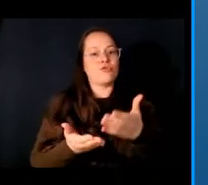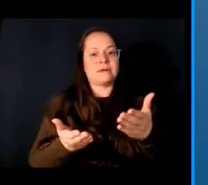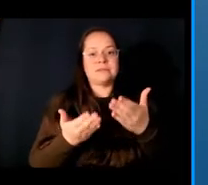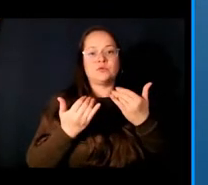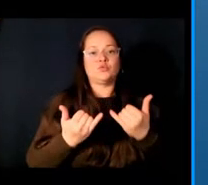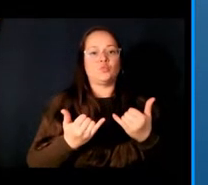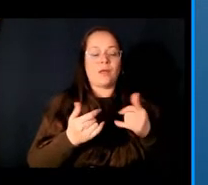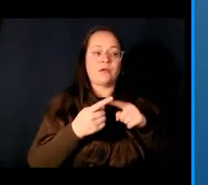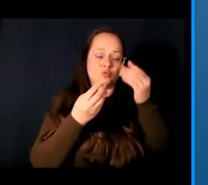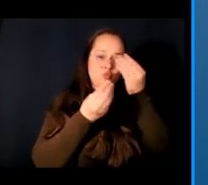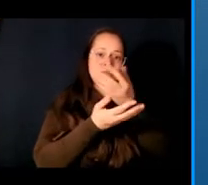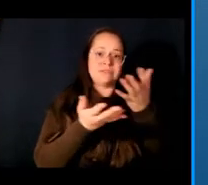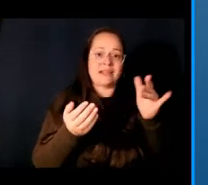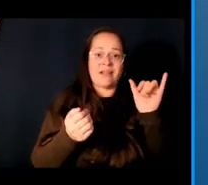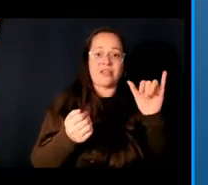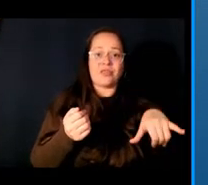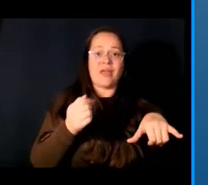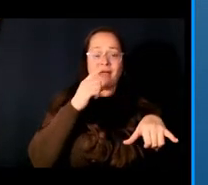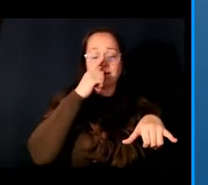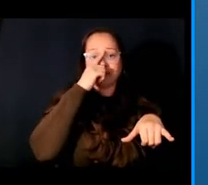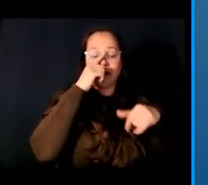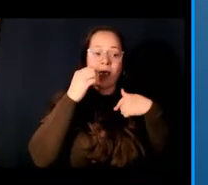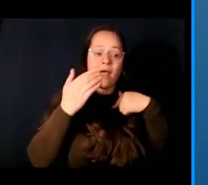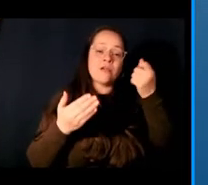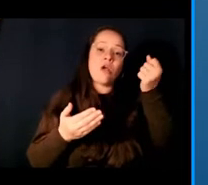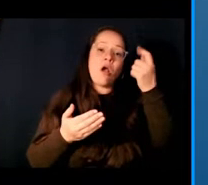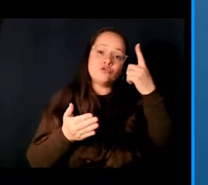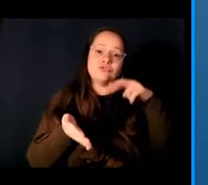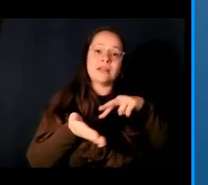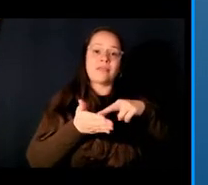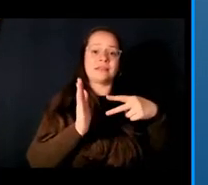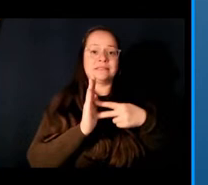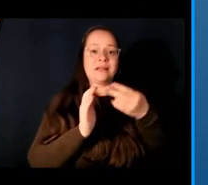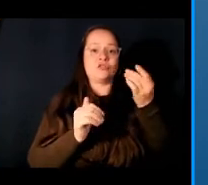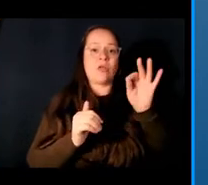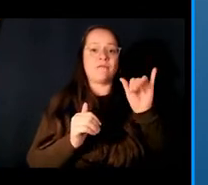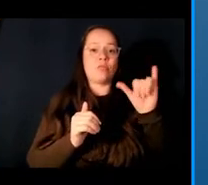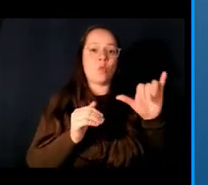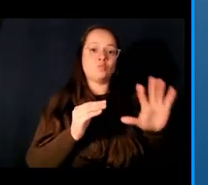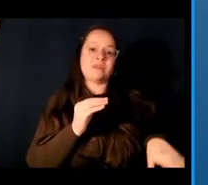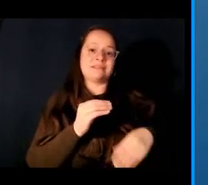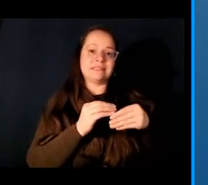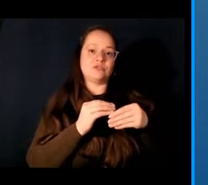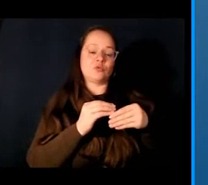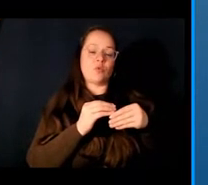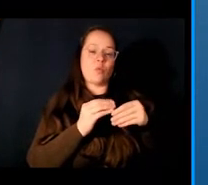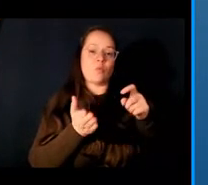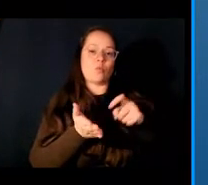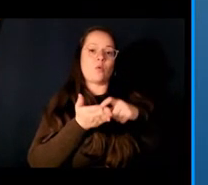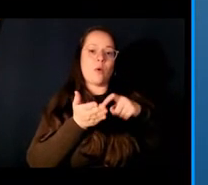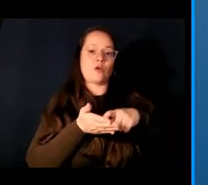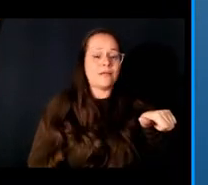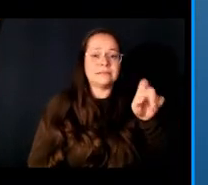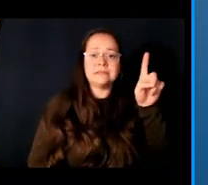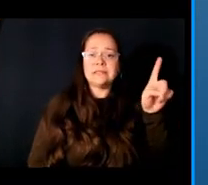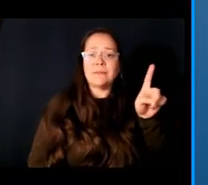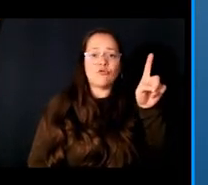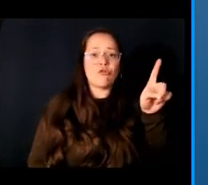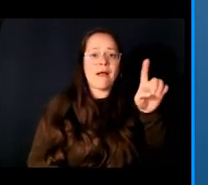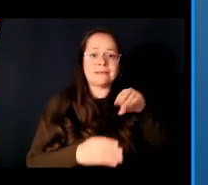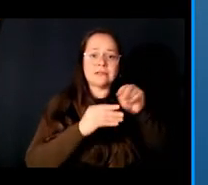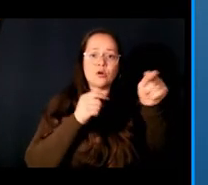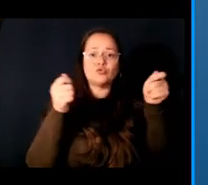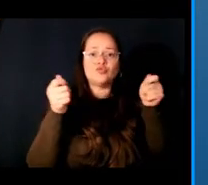that while I understand the intention of these additional requirements I want control